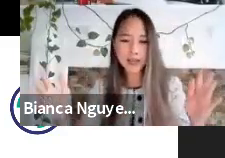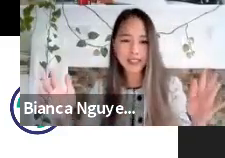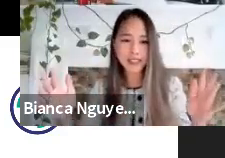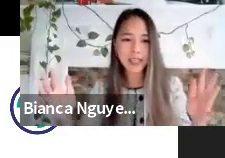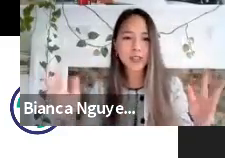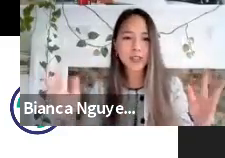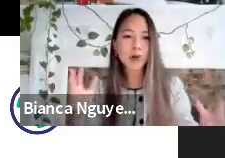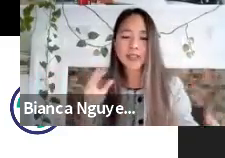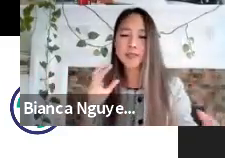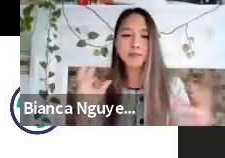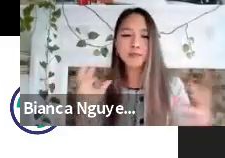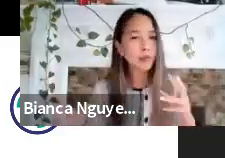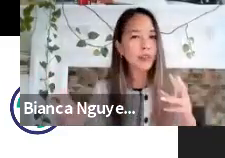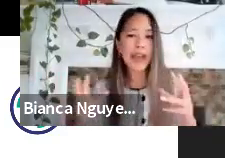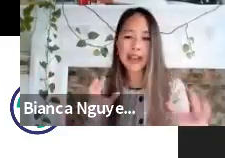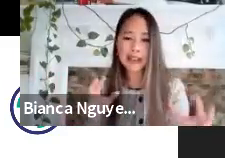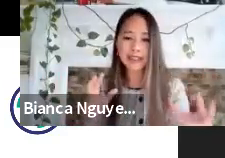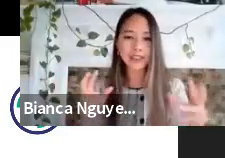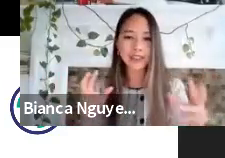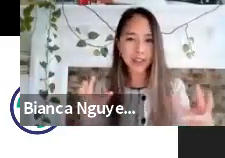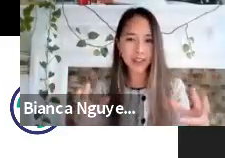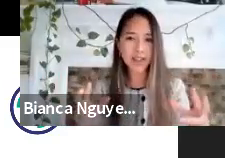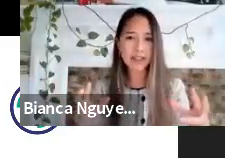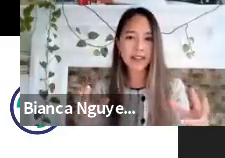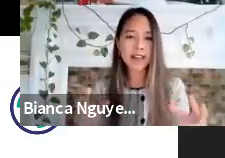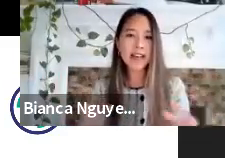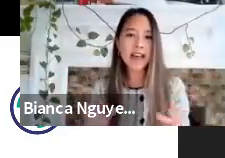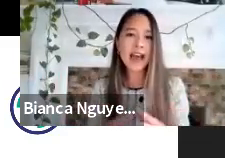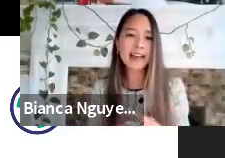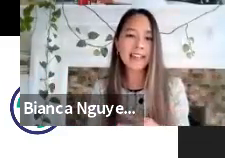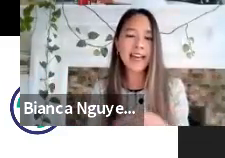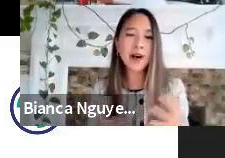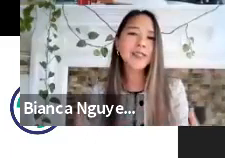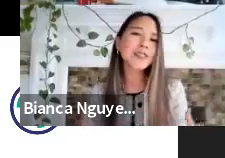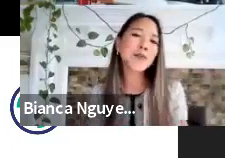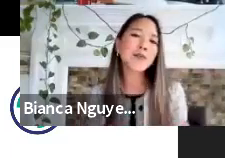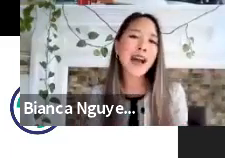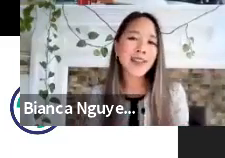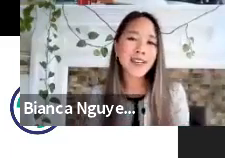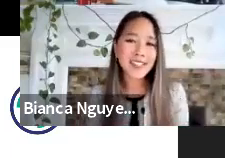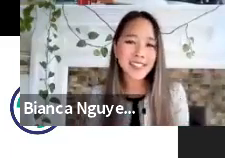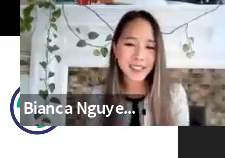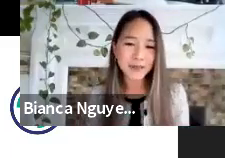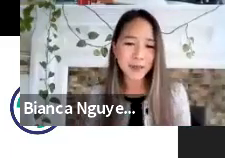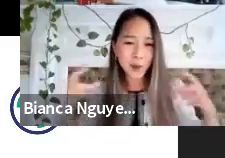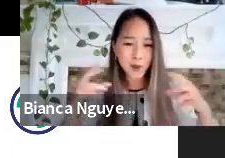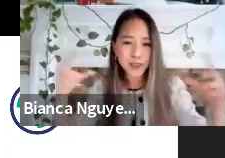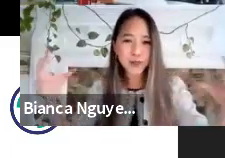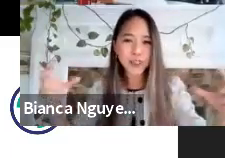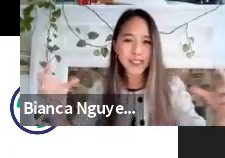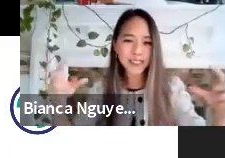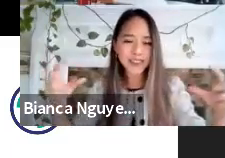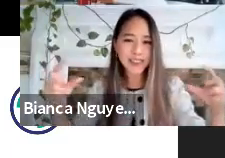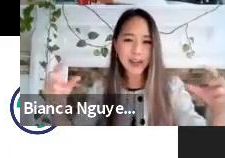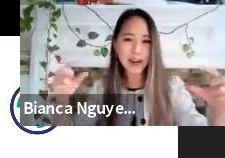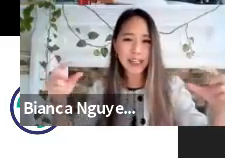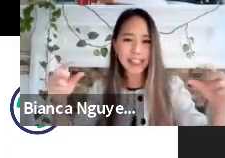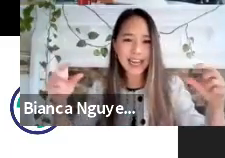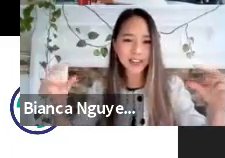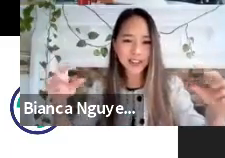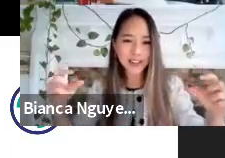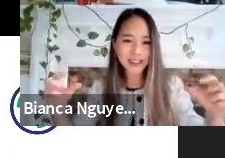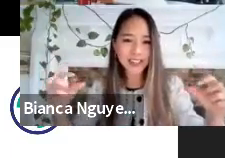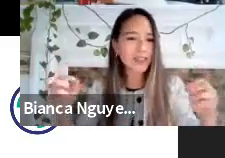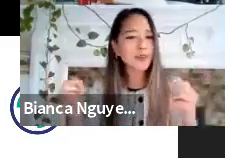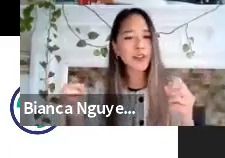and acceptance. It's always a both and situation. And it tells us that reality consists of opposing forces that are